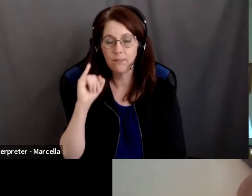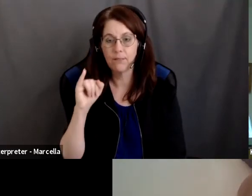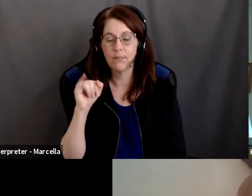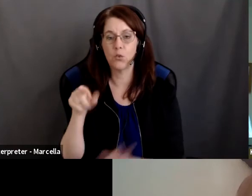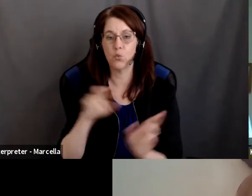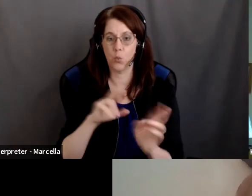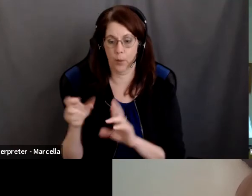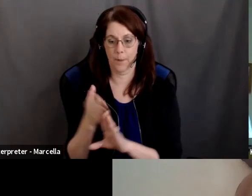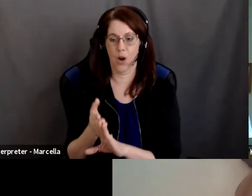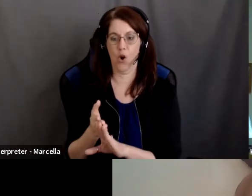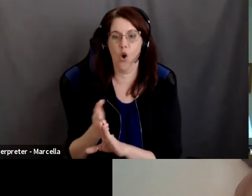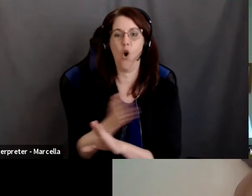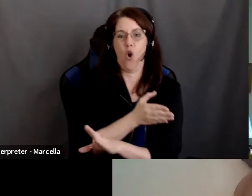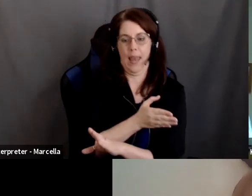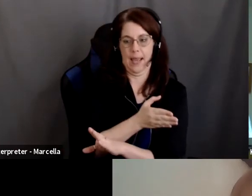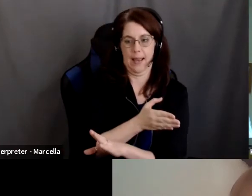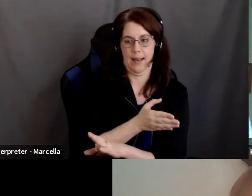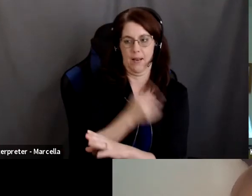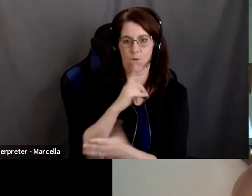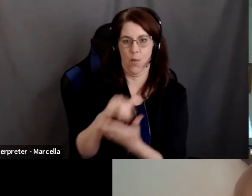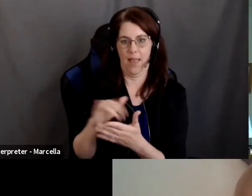prepare early enough for that kind of thing.